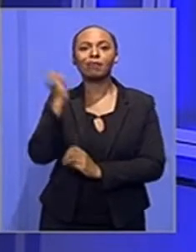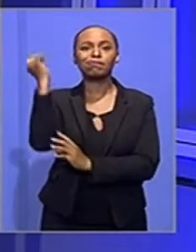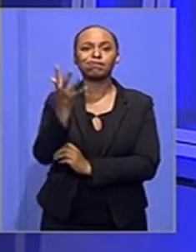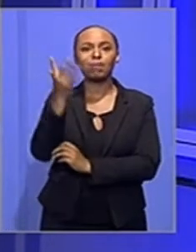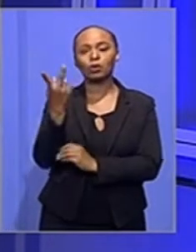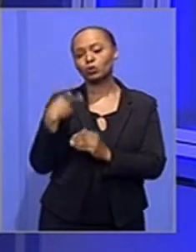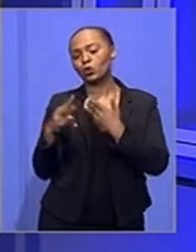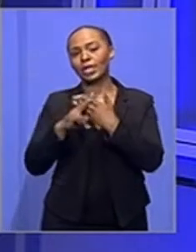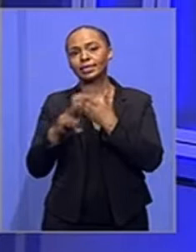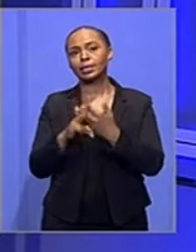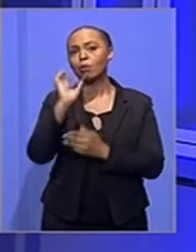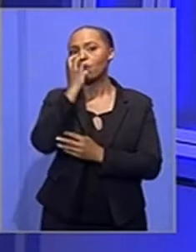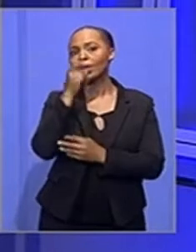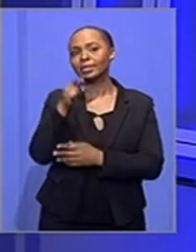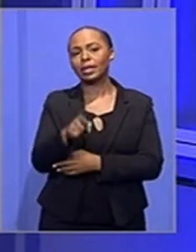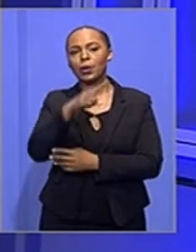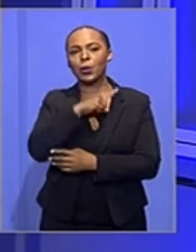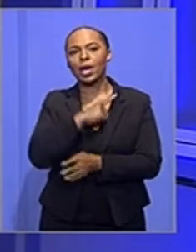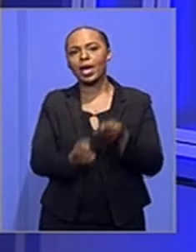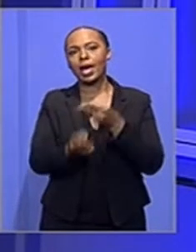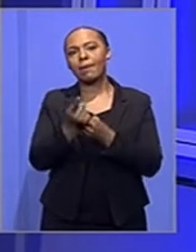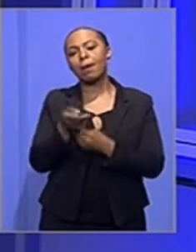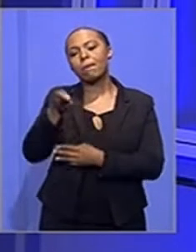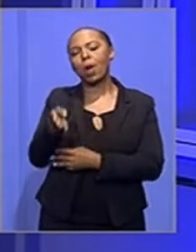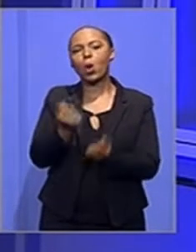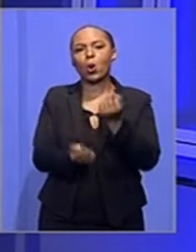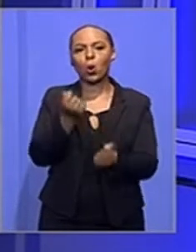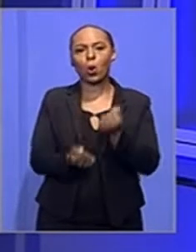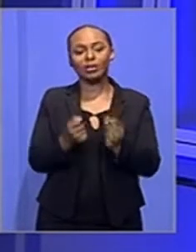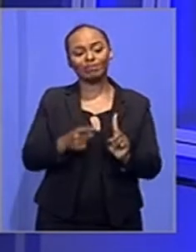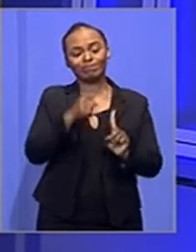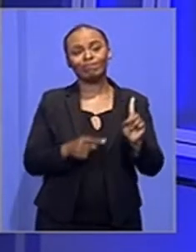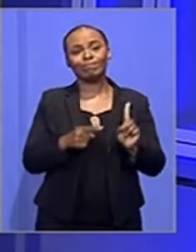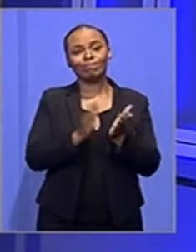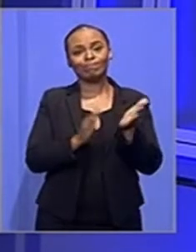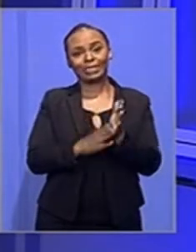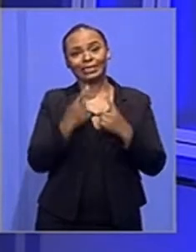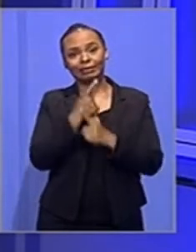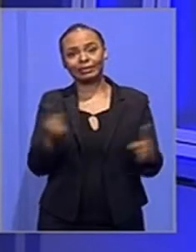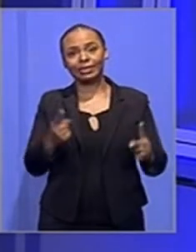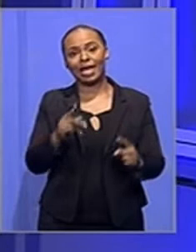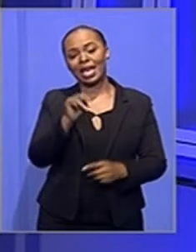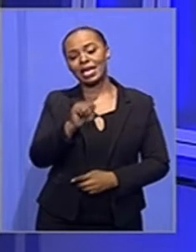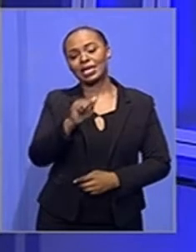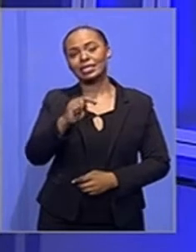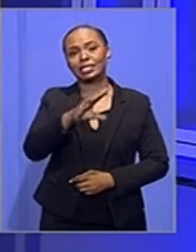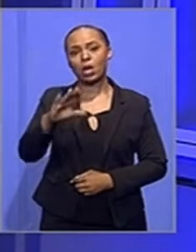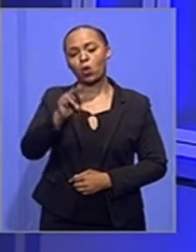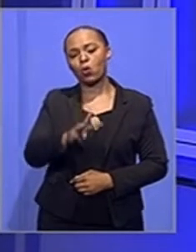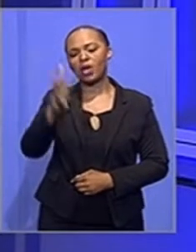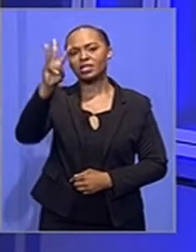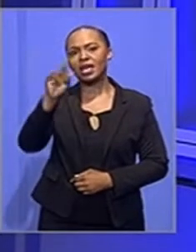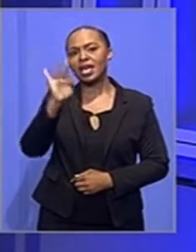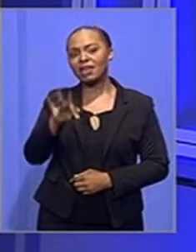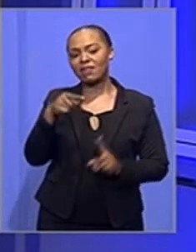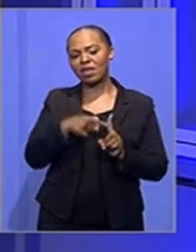ka Bloemfontein morago ga go tšwelela pele ga kgorotsheko. Magashule o rile ANC ka North West e be e ka se šome